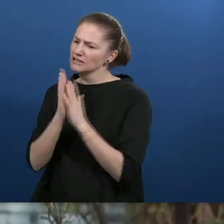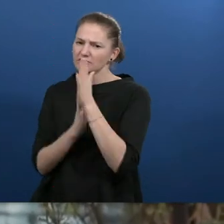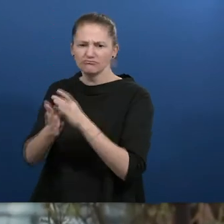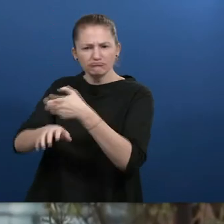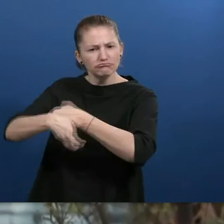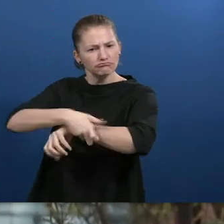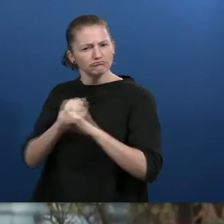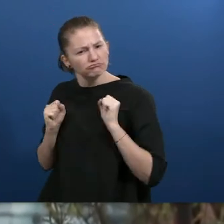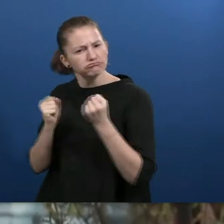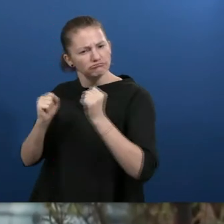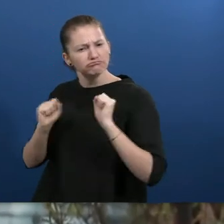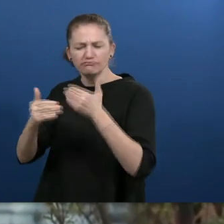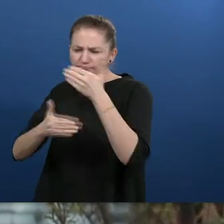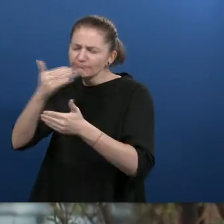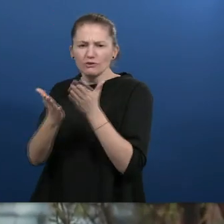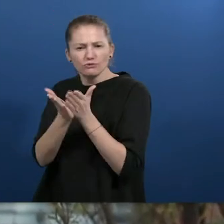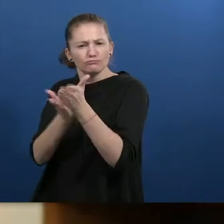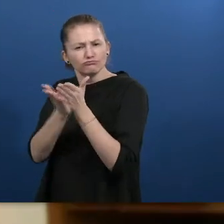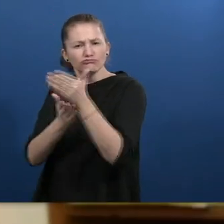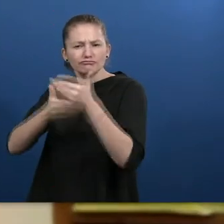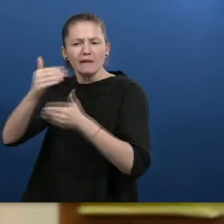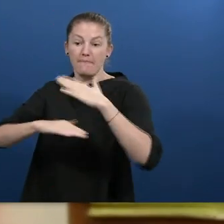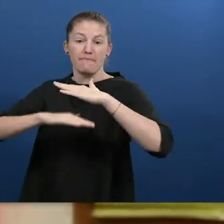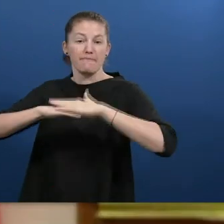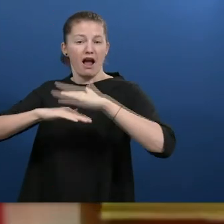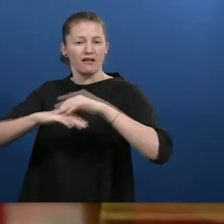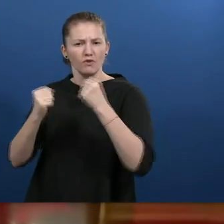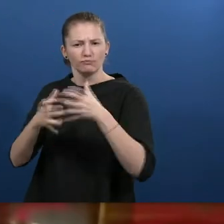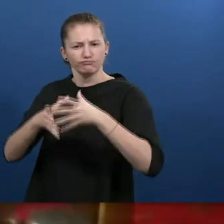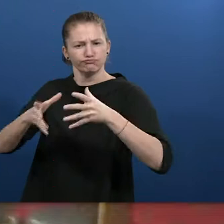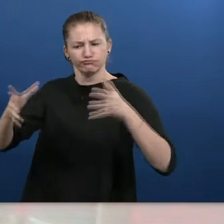to be an asset, not a liability.